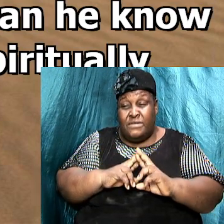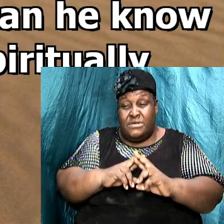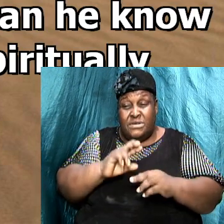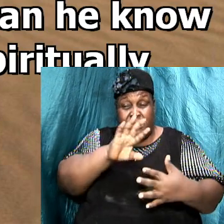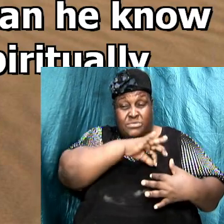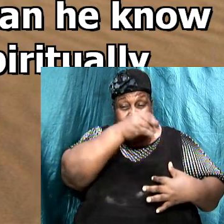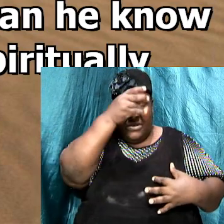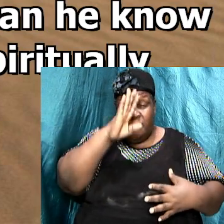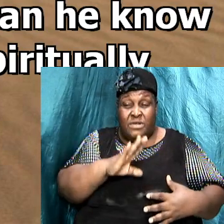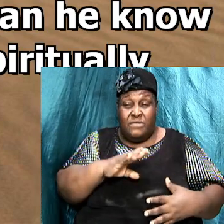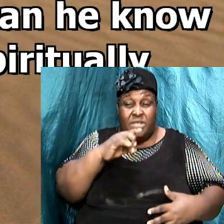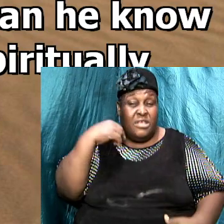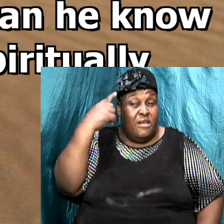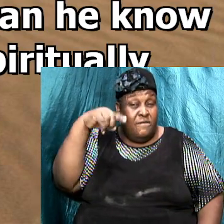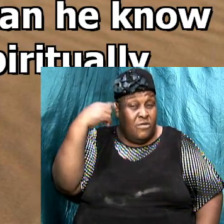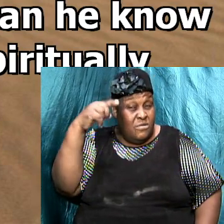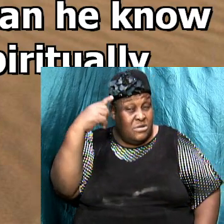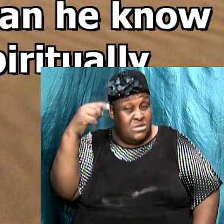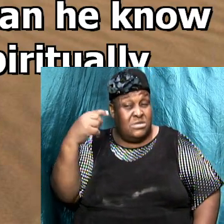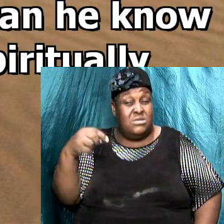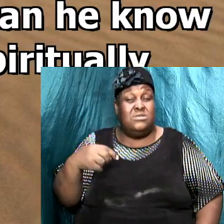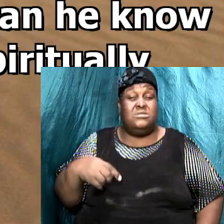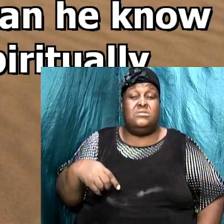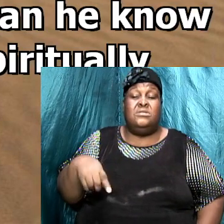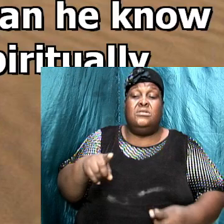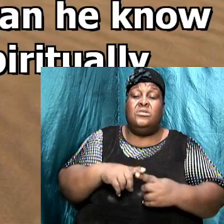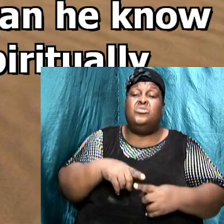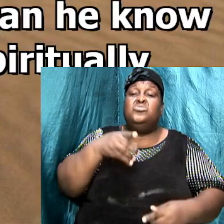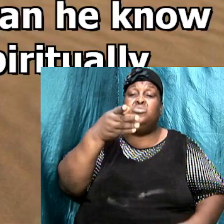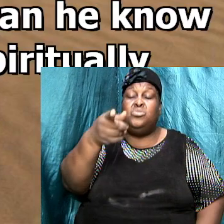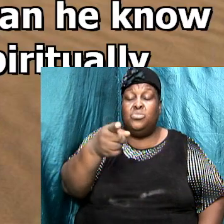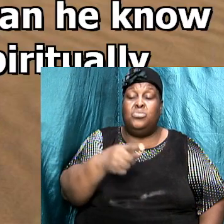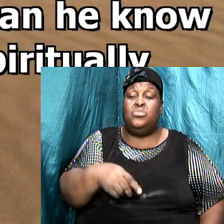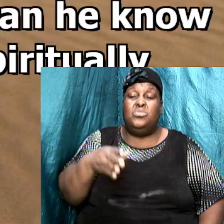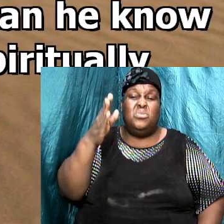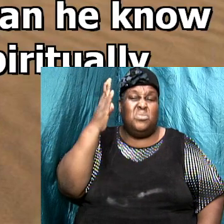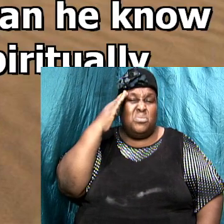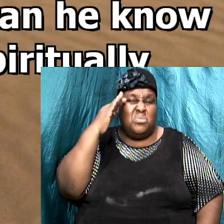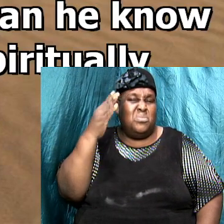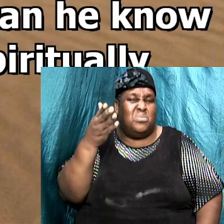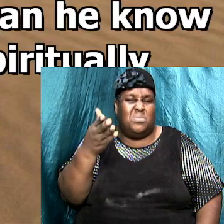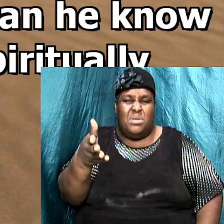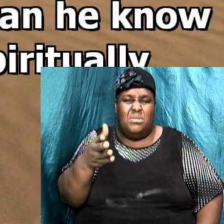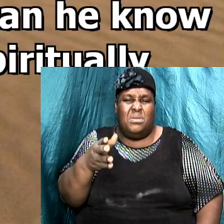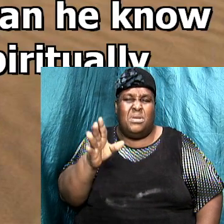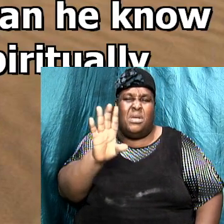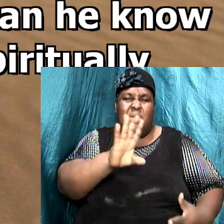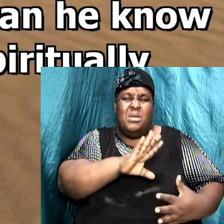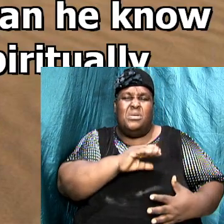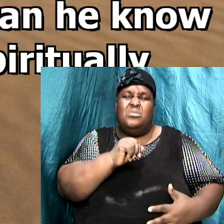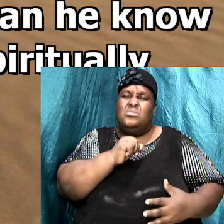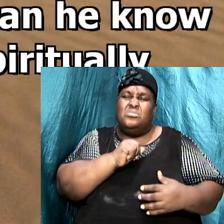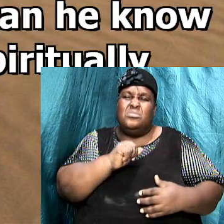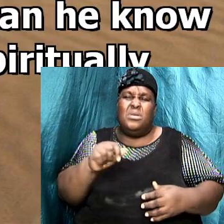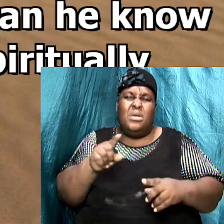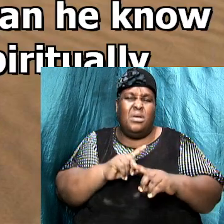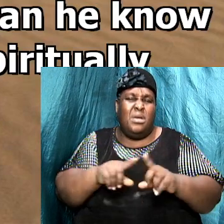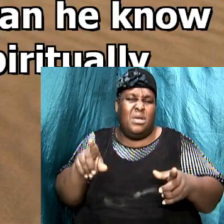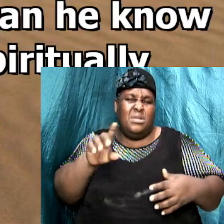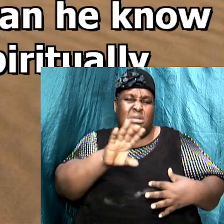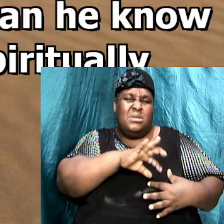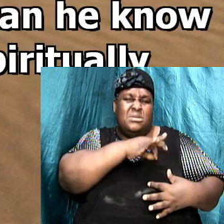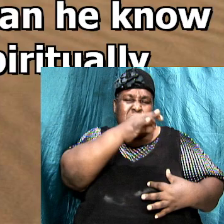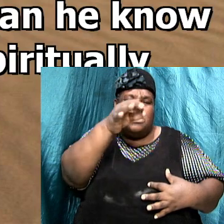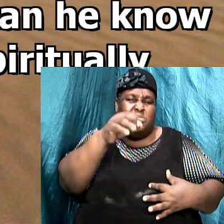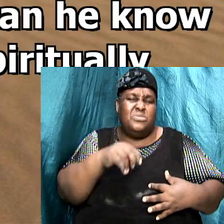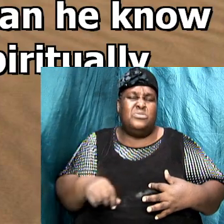him. Neither can he know them, because they are spiritually discerned. I said to us a couple